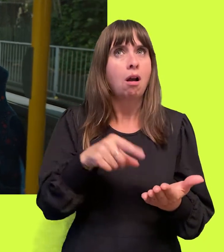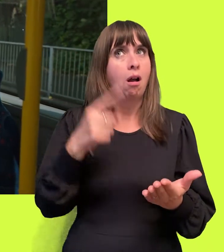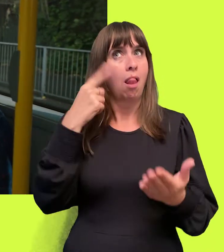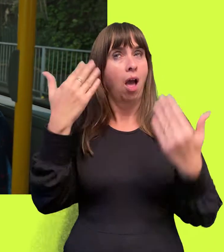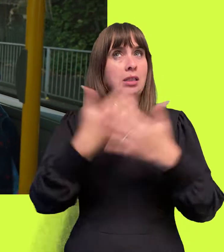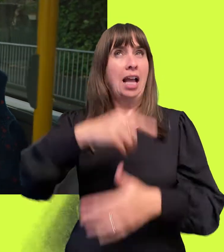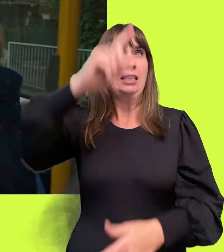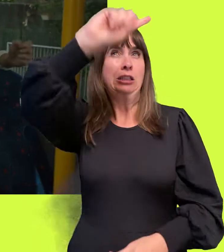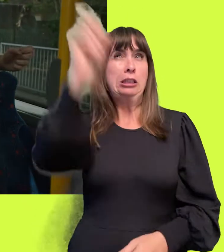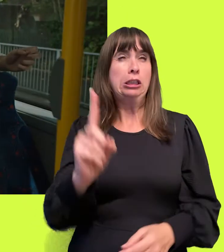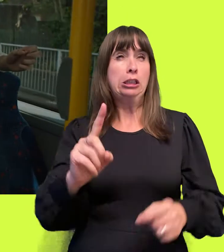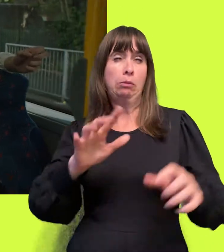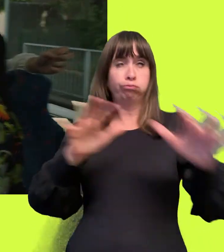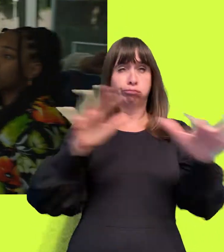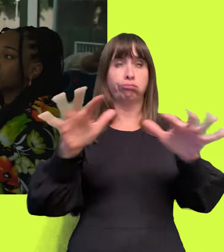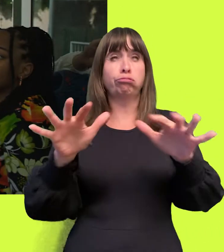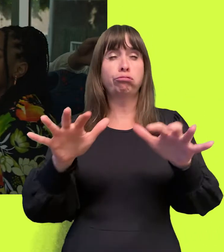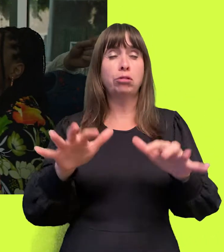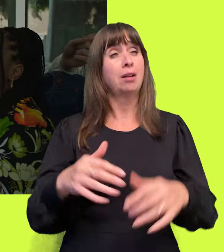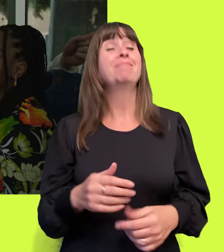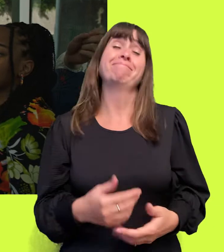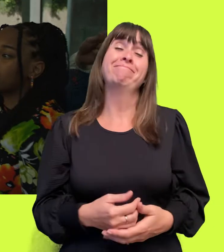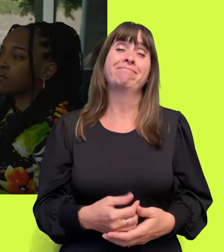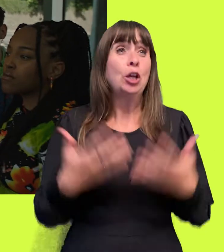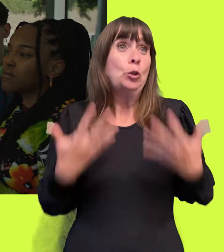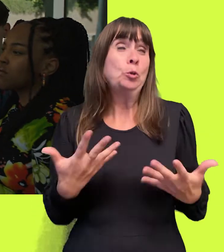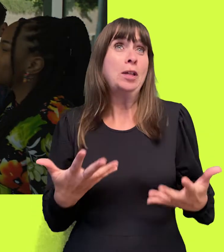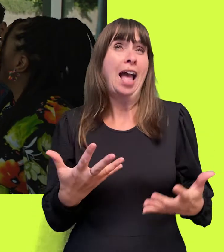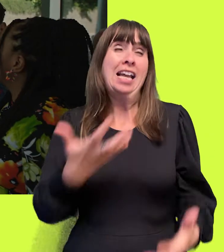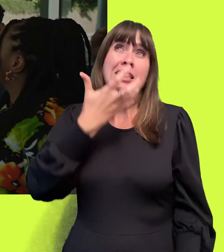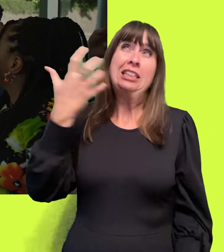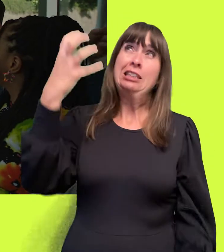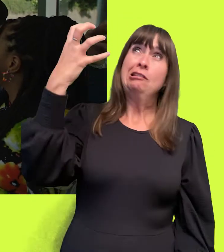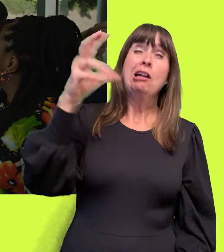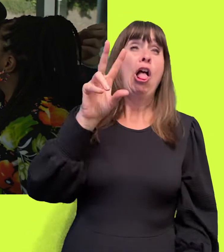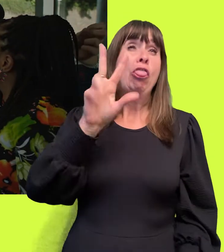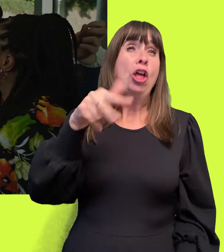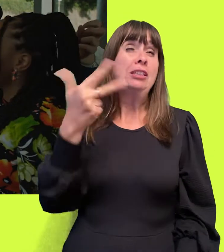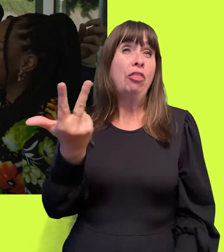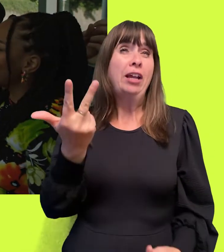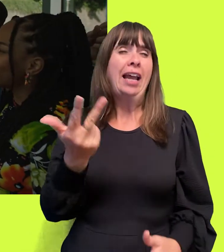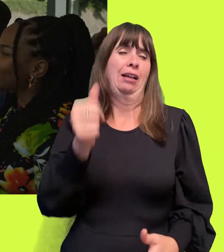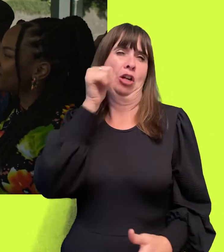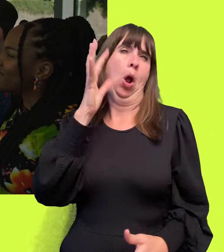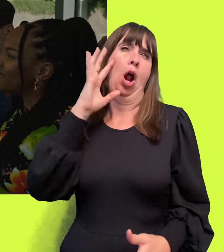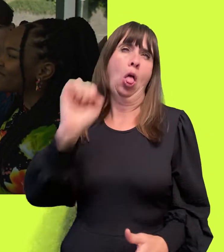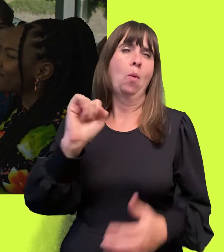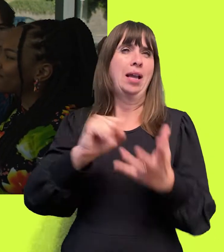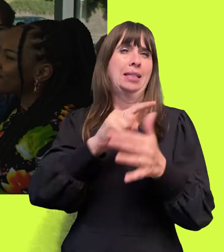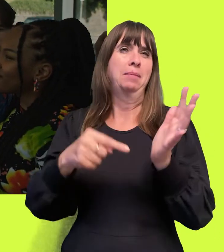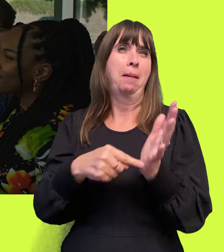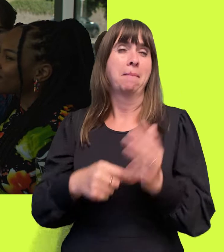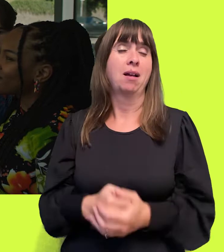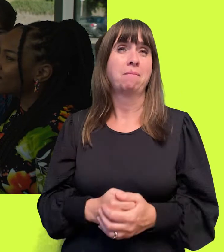But back to this morning. Temperatures today likely to peak at 33 degrees average for September. The PPM is 497 and the hurricane warning level has switched